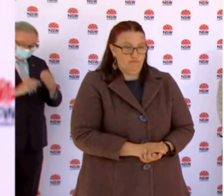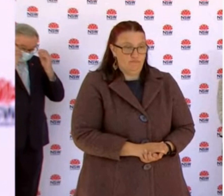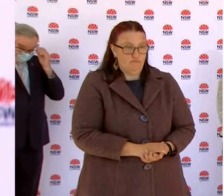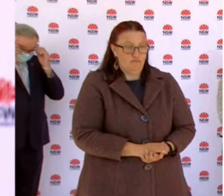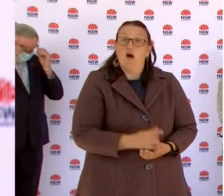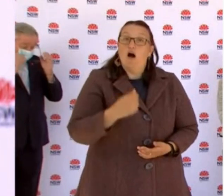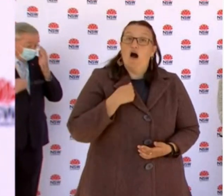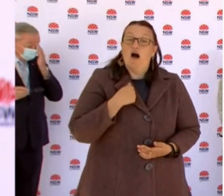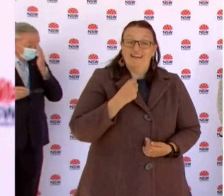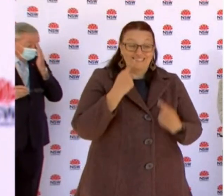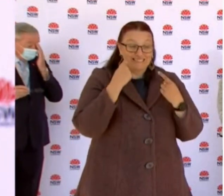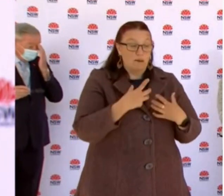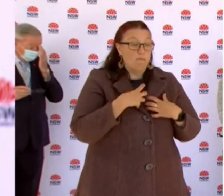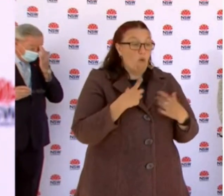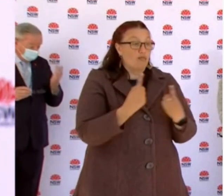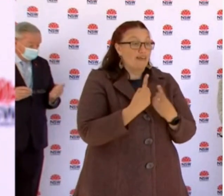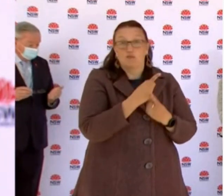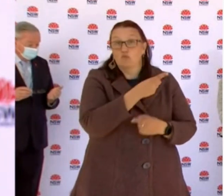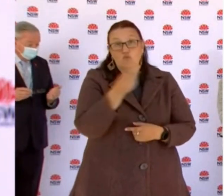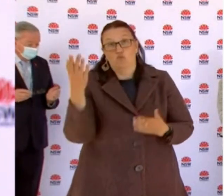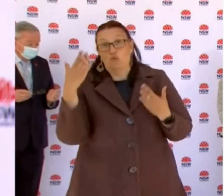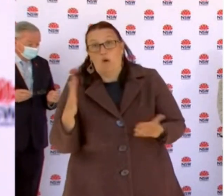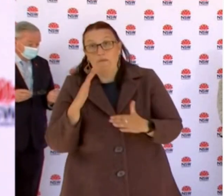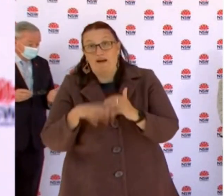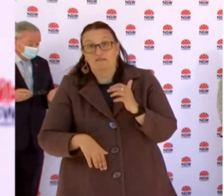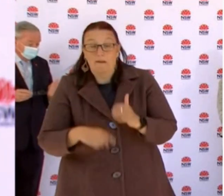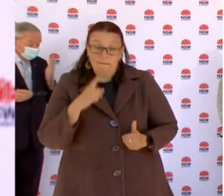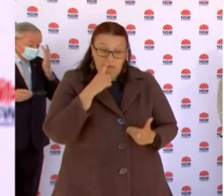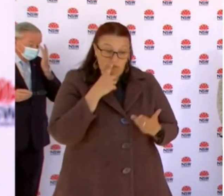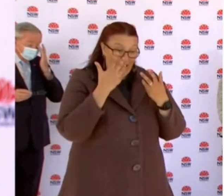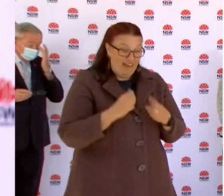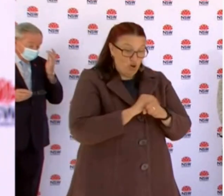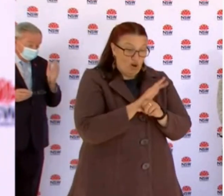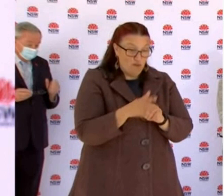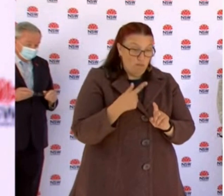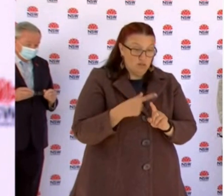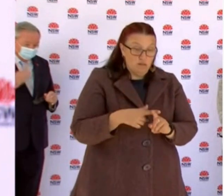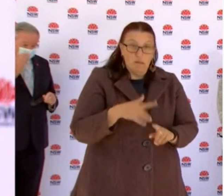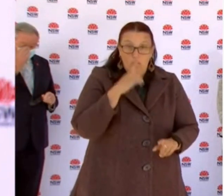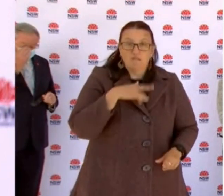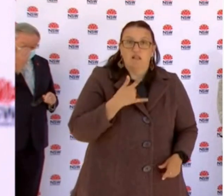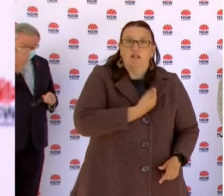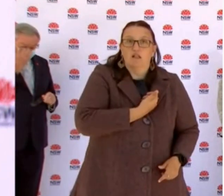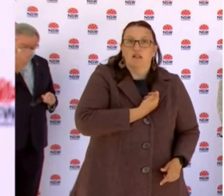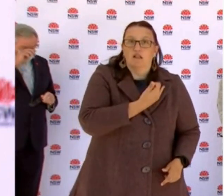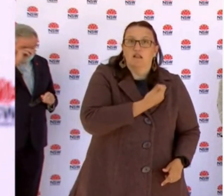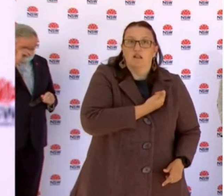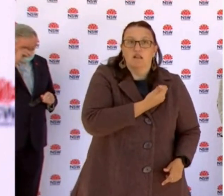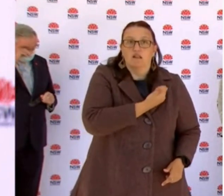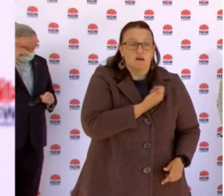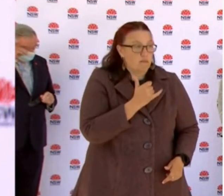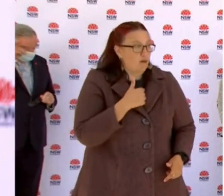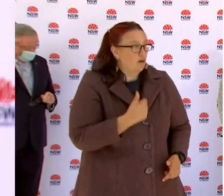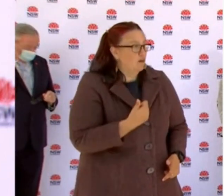citizens don't have, and the biggest feeling people have when they're identified as being COVID positive is guilt. They may have passed it on to others.